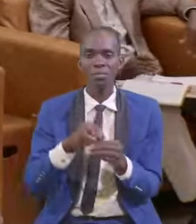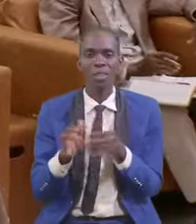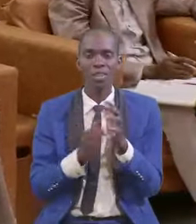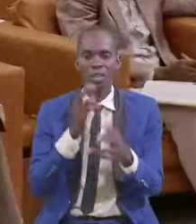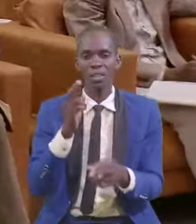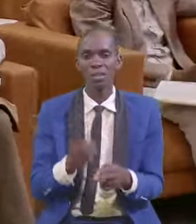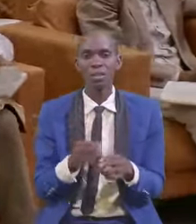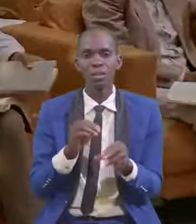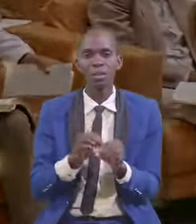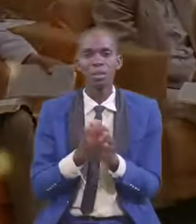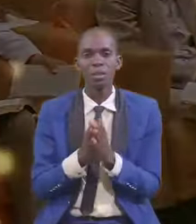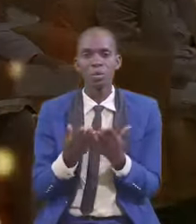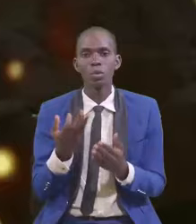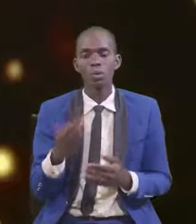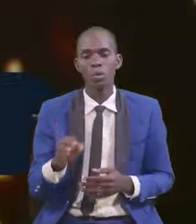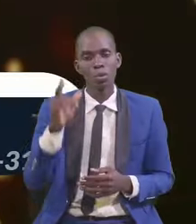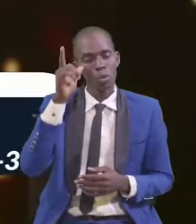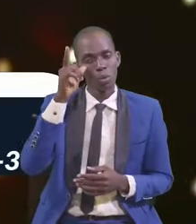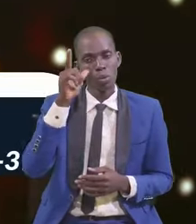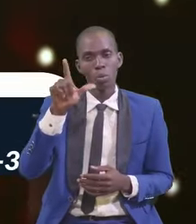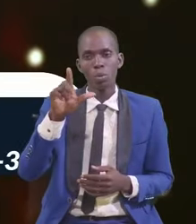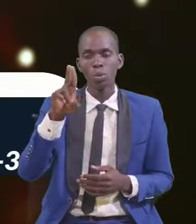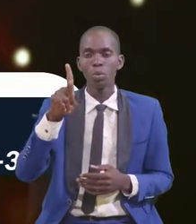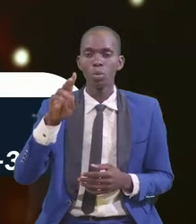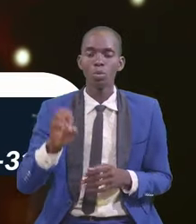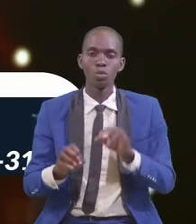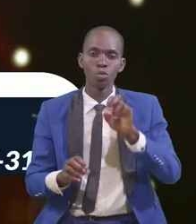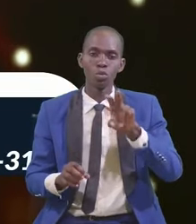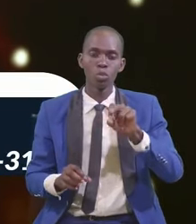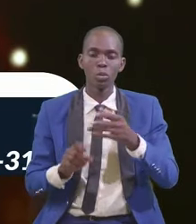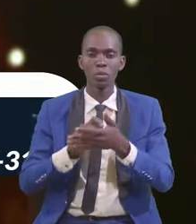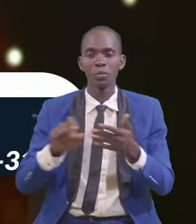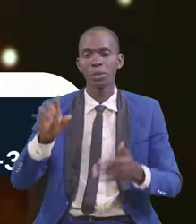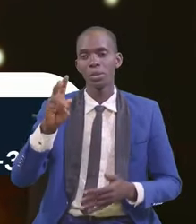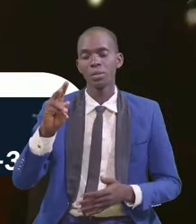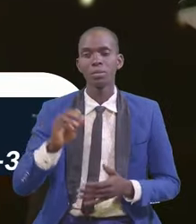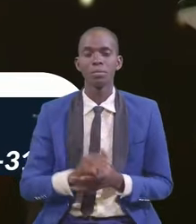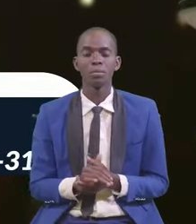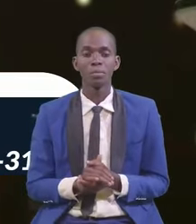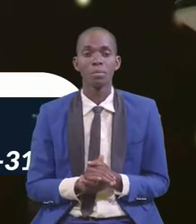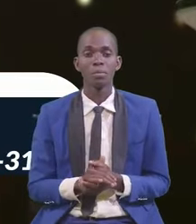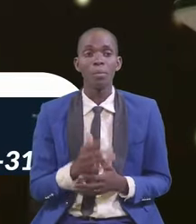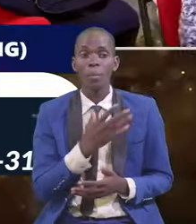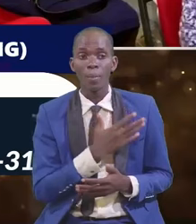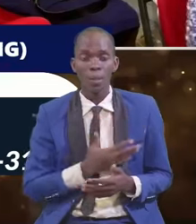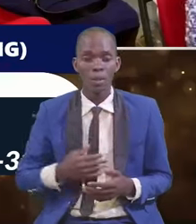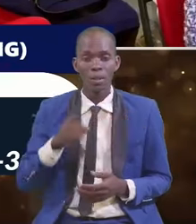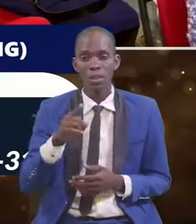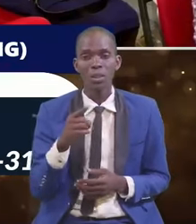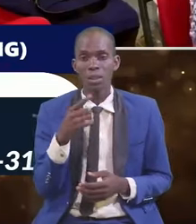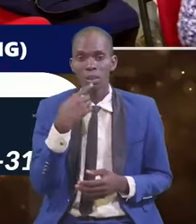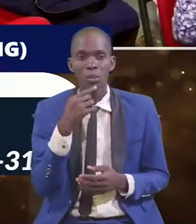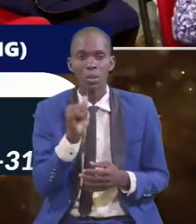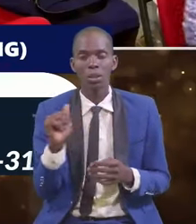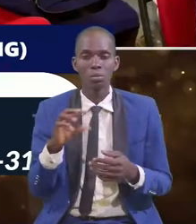12 I'm reading from verse 16 Luke 12 verse 16 and he spake a parable